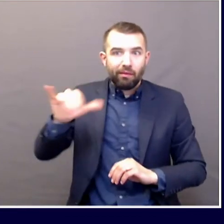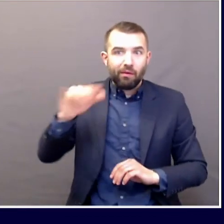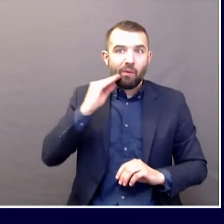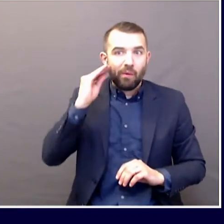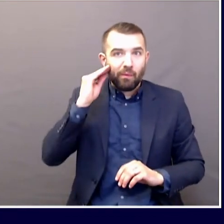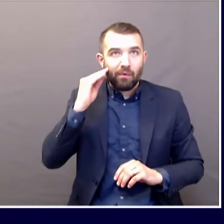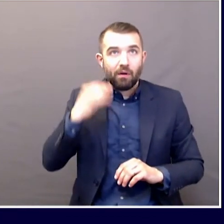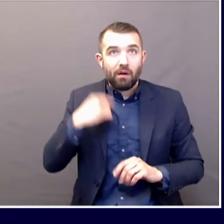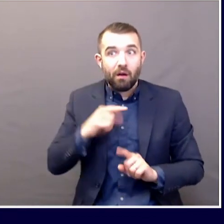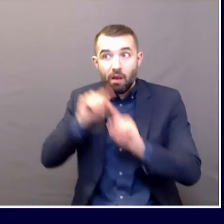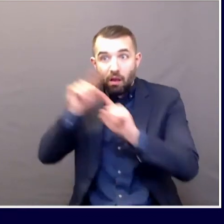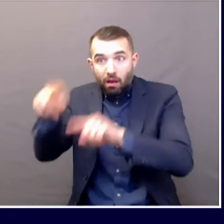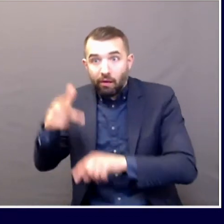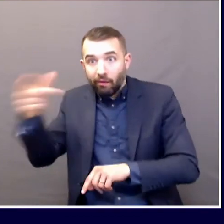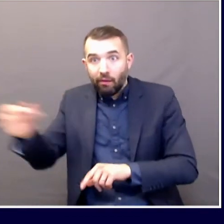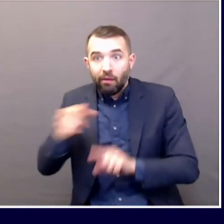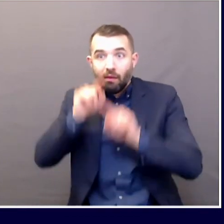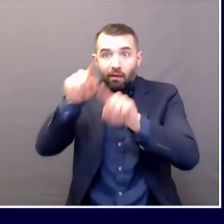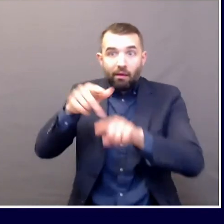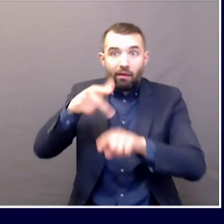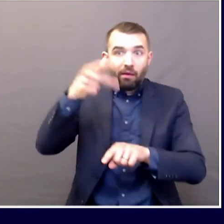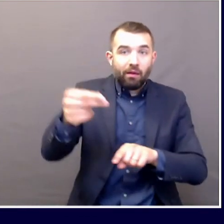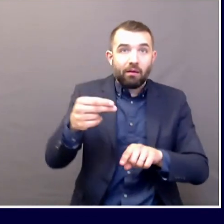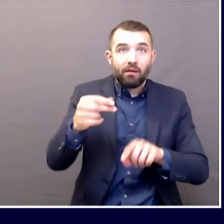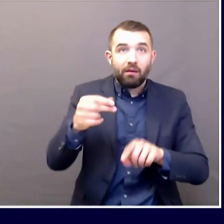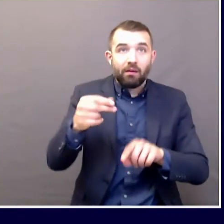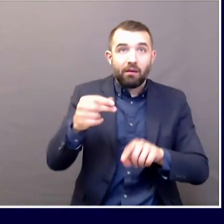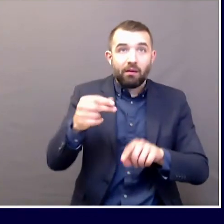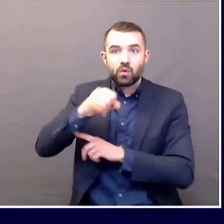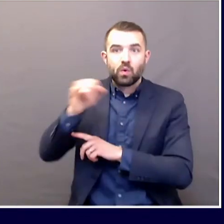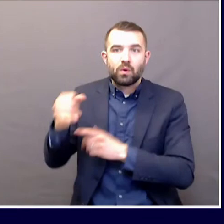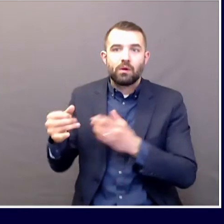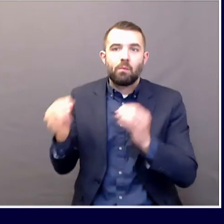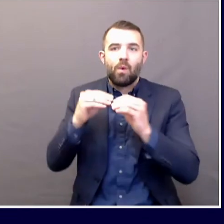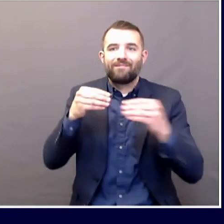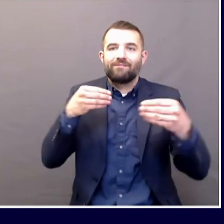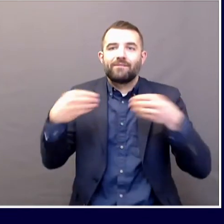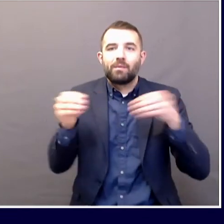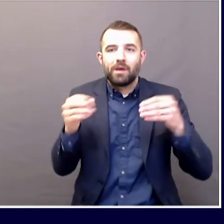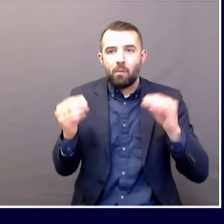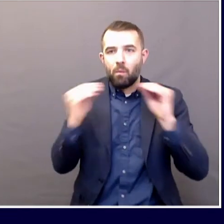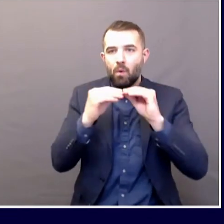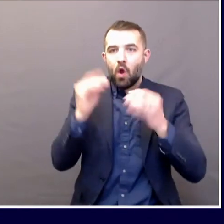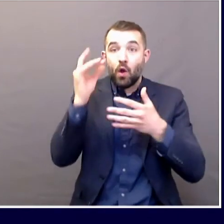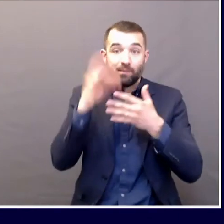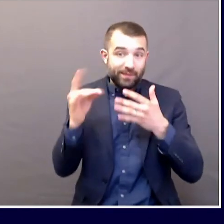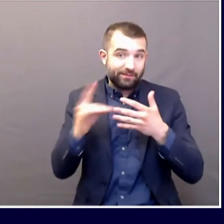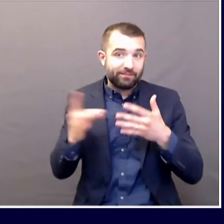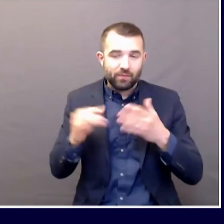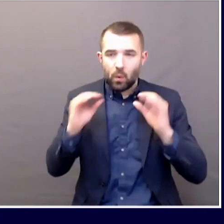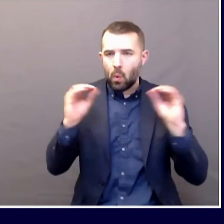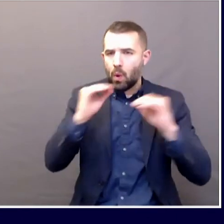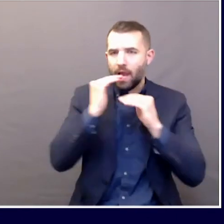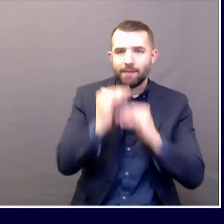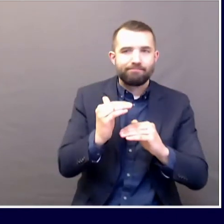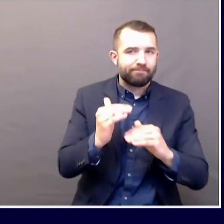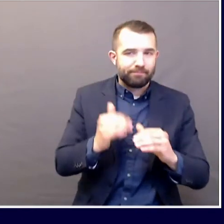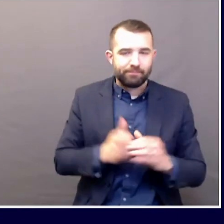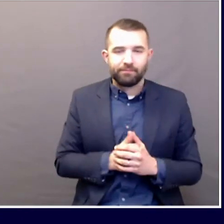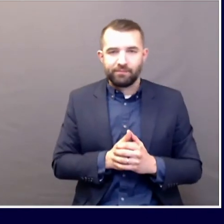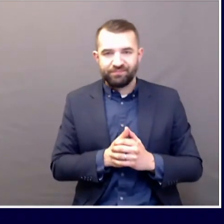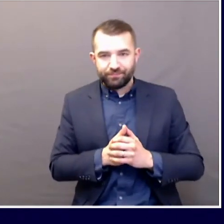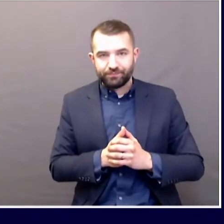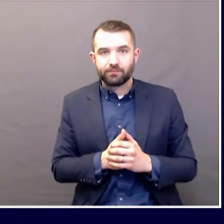of the J&J vaccine opens up those possibilities of how we can deploy it really effectively out in the field. But